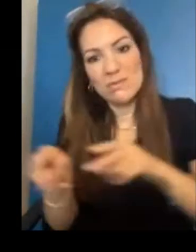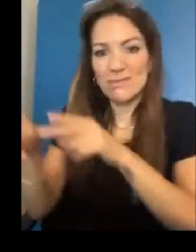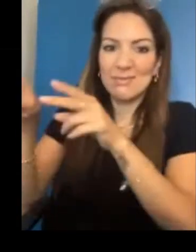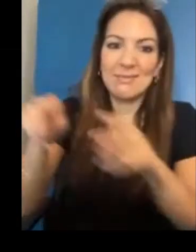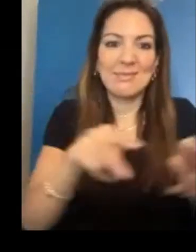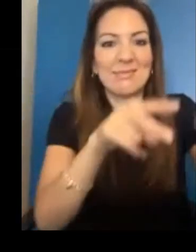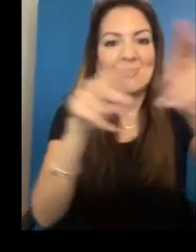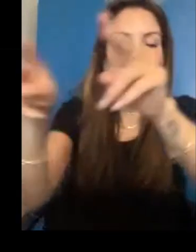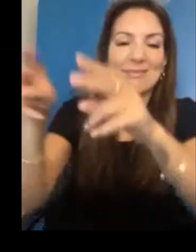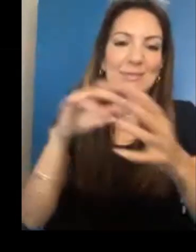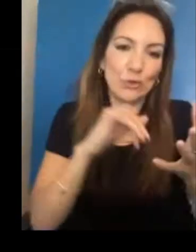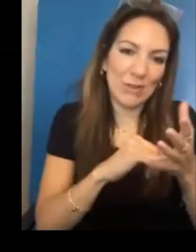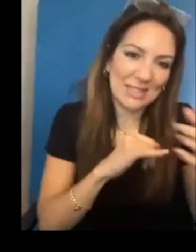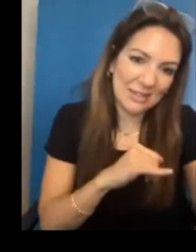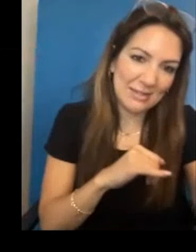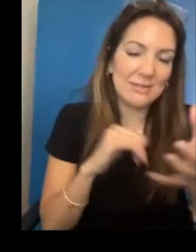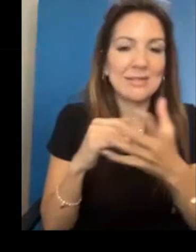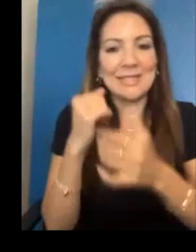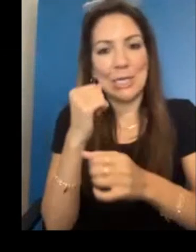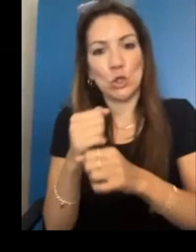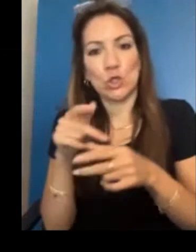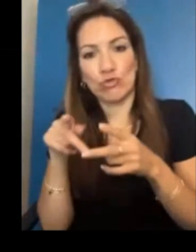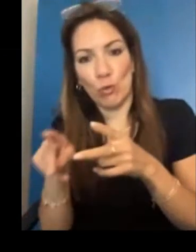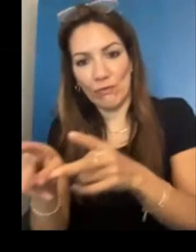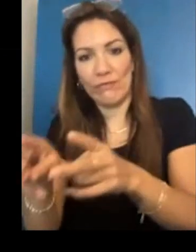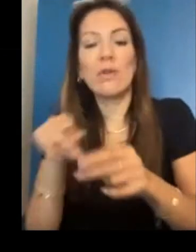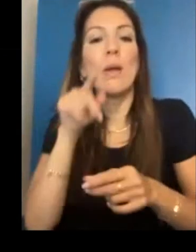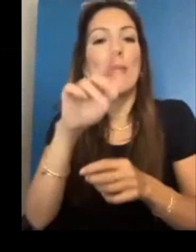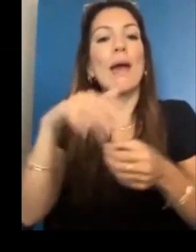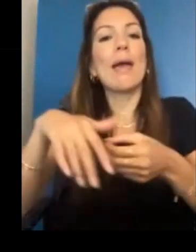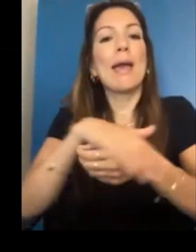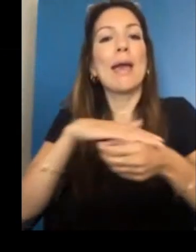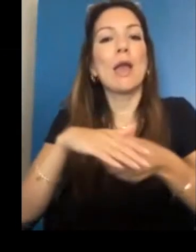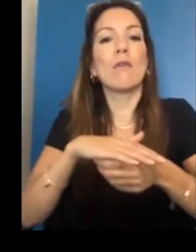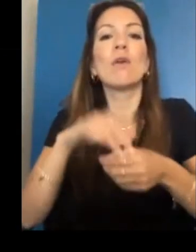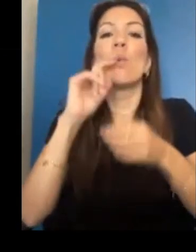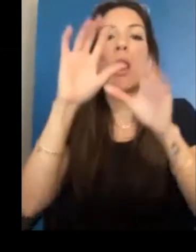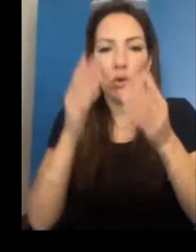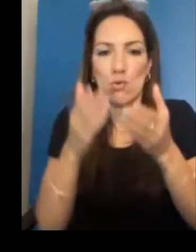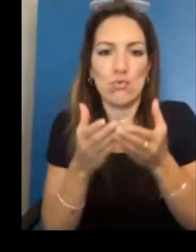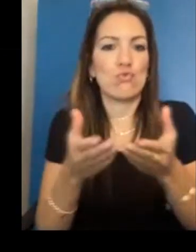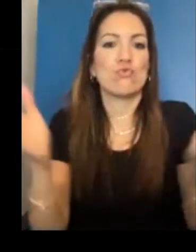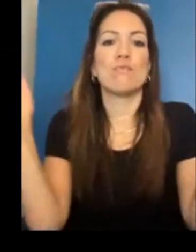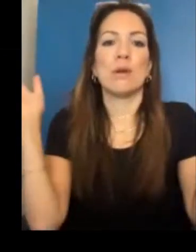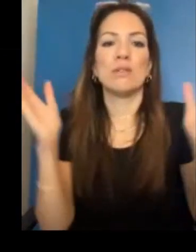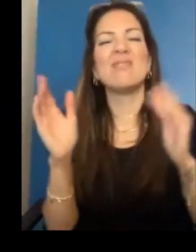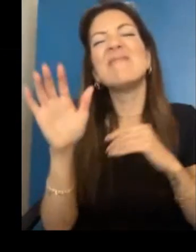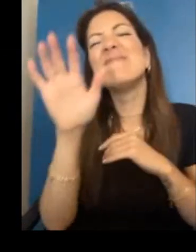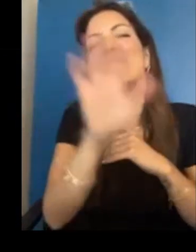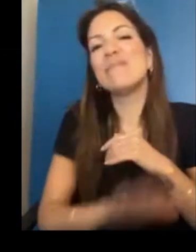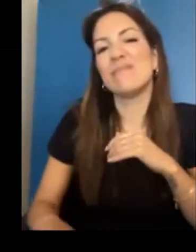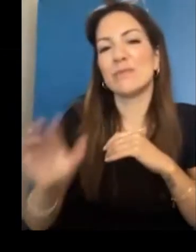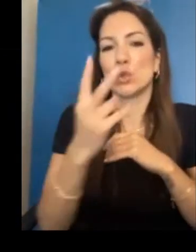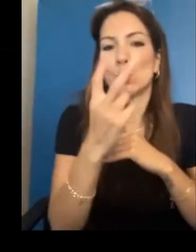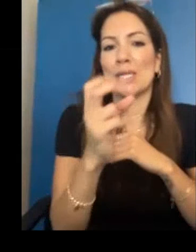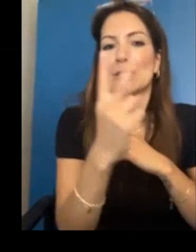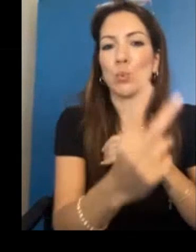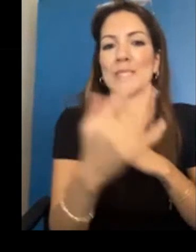Streatham Cemetery at the bottom of the site. And that's the area that will open more towards 2025.